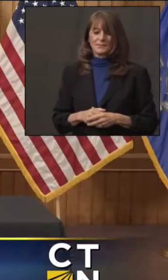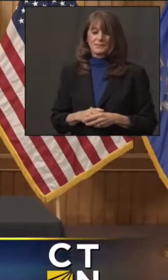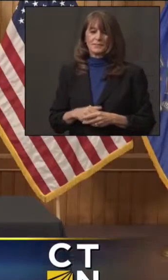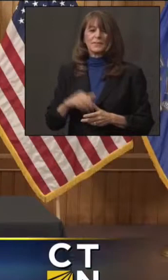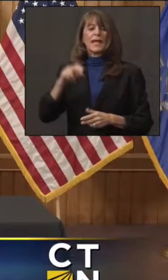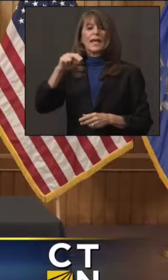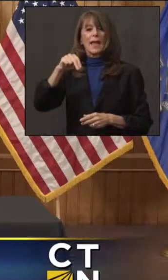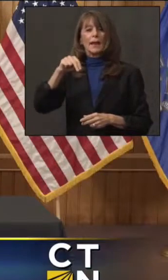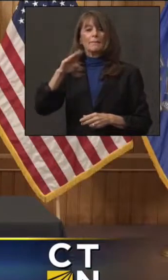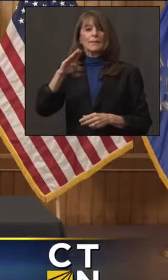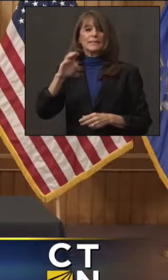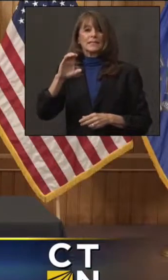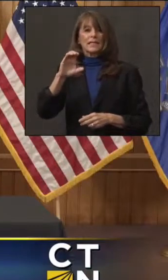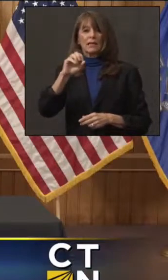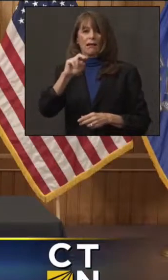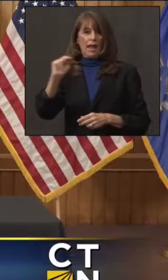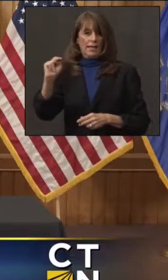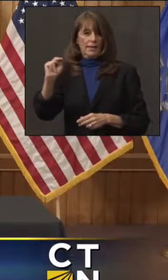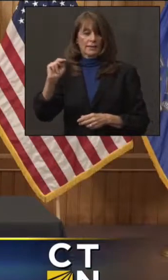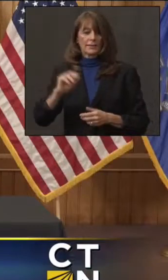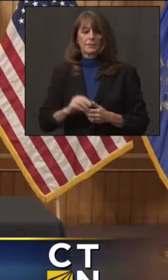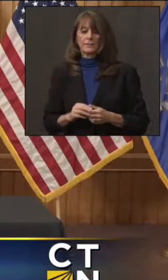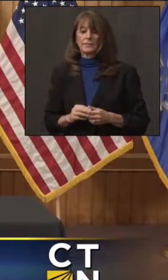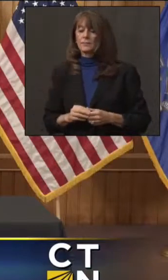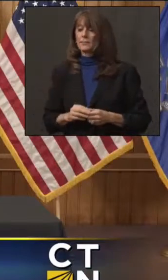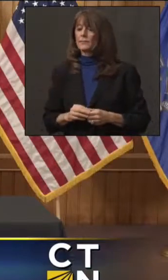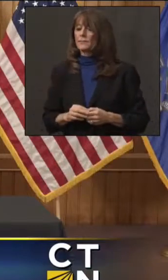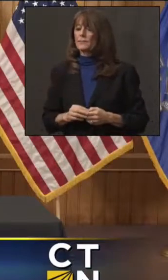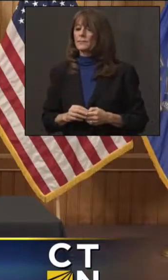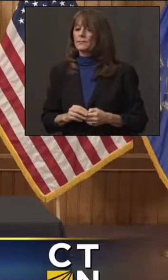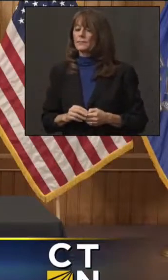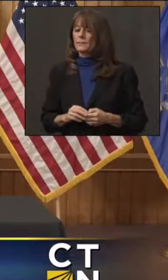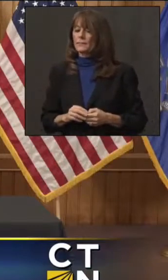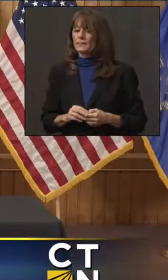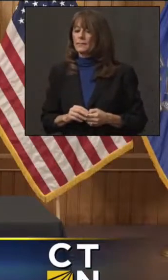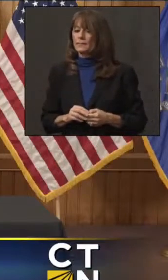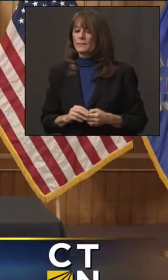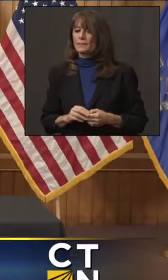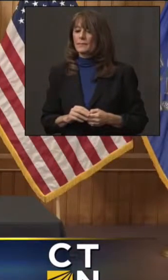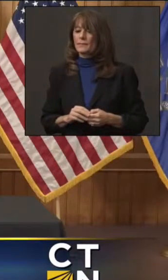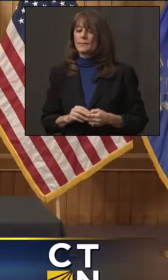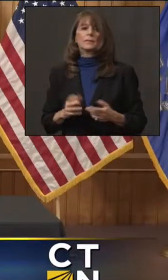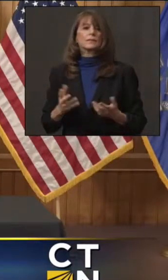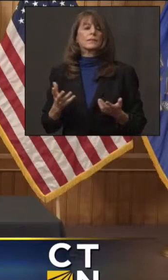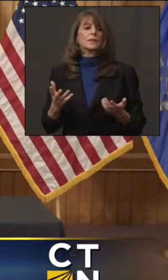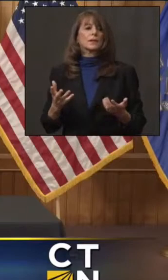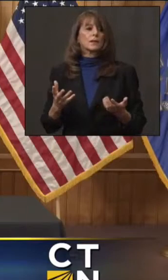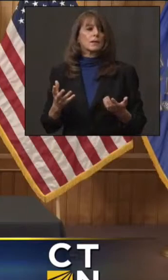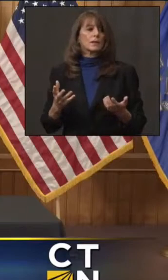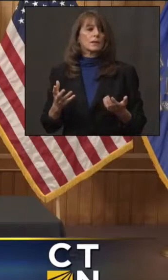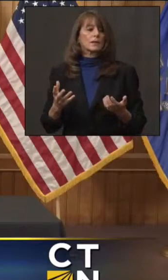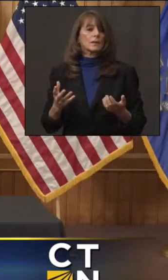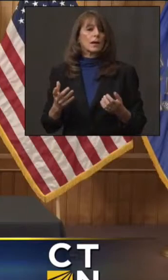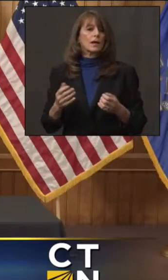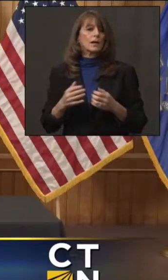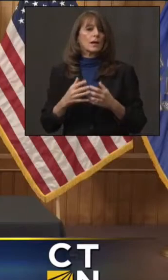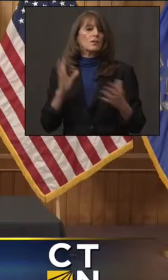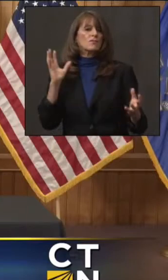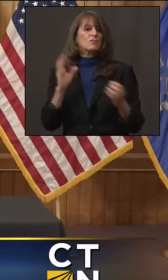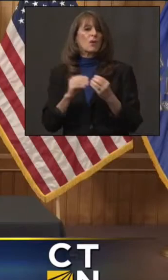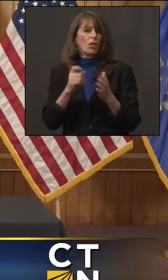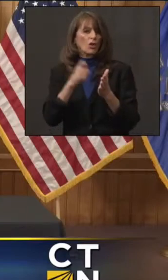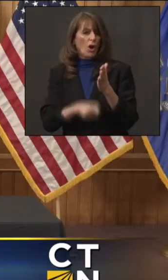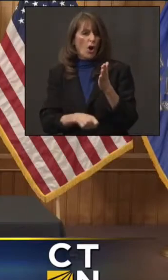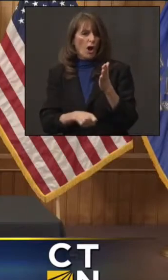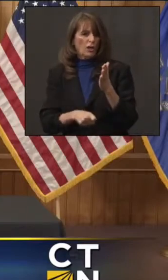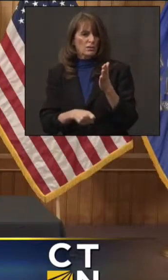NBC Connecticut. How much are you expecting it to cost us to distribute the vaccine? Does the state even have